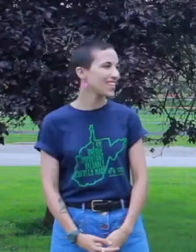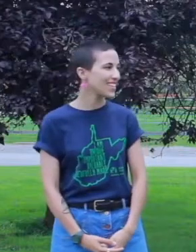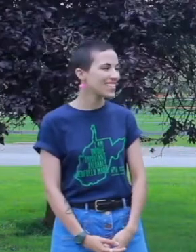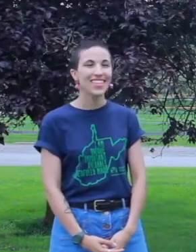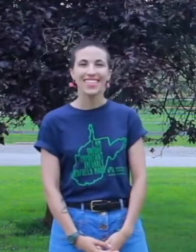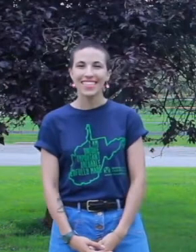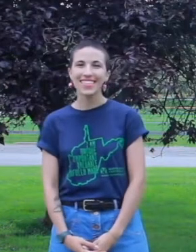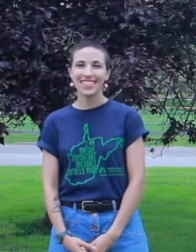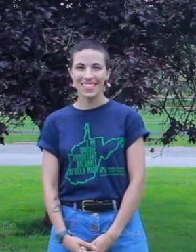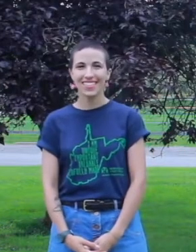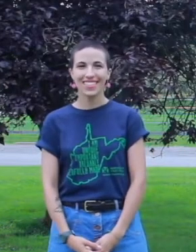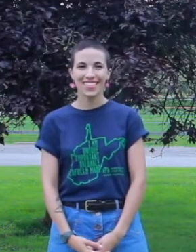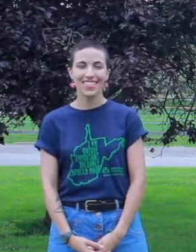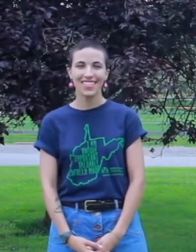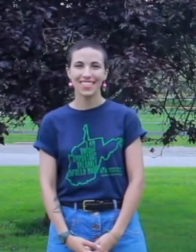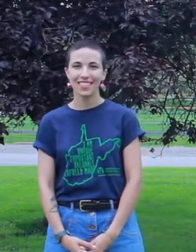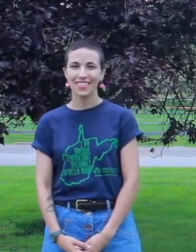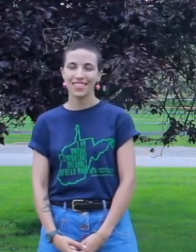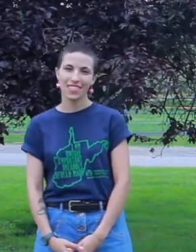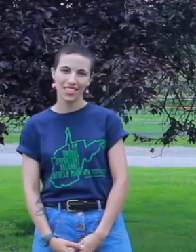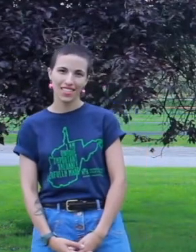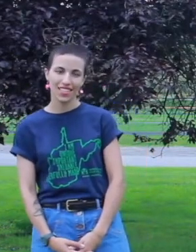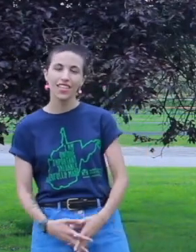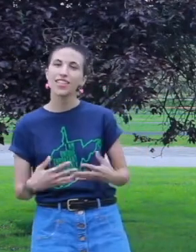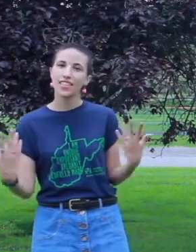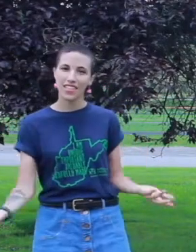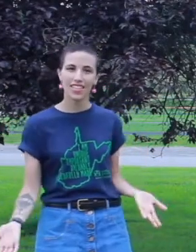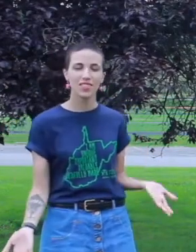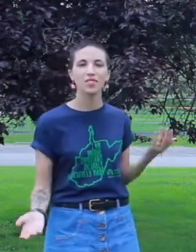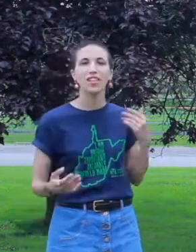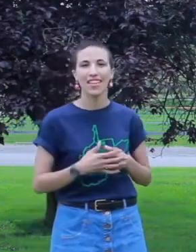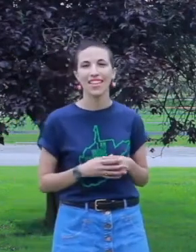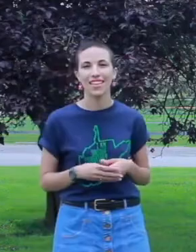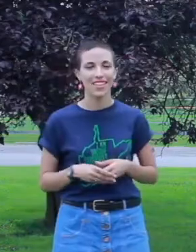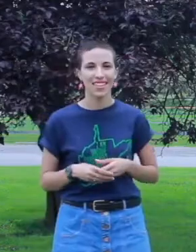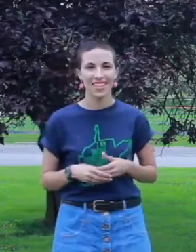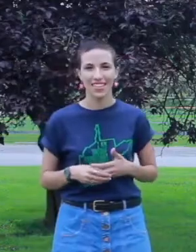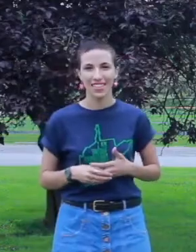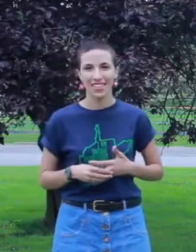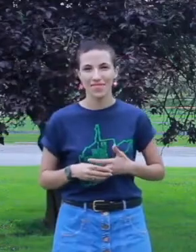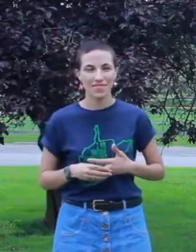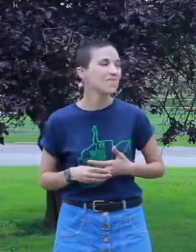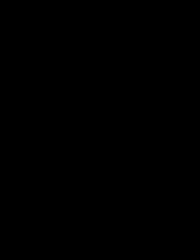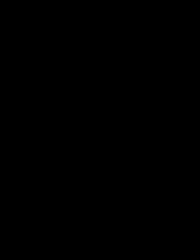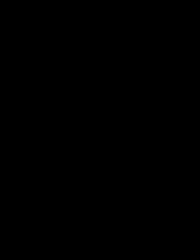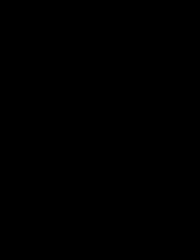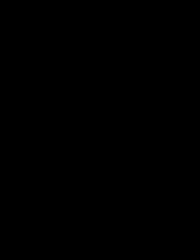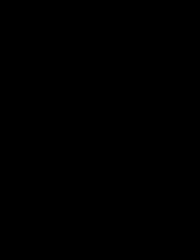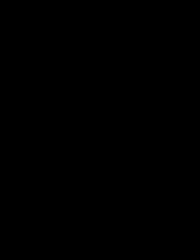We are so glad you joined us today, from your home, your school, and our community.